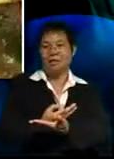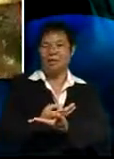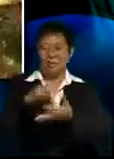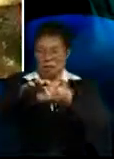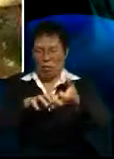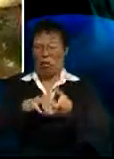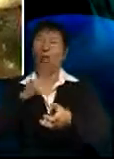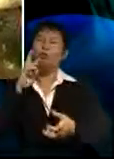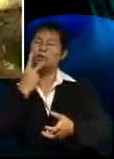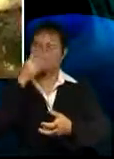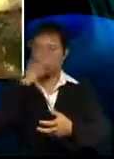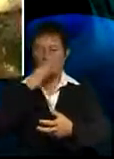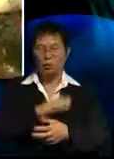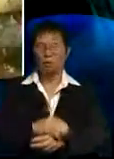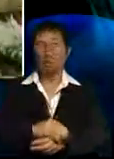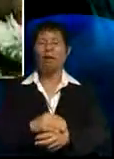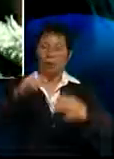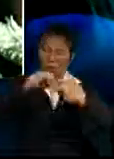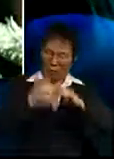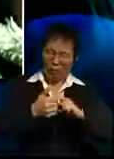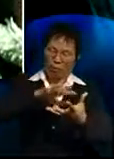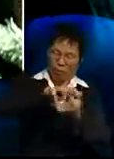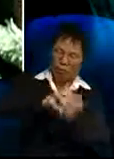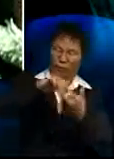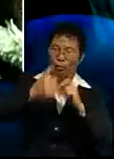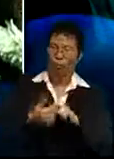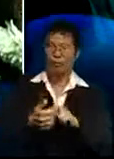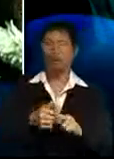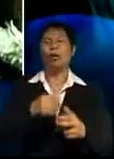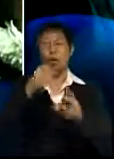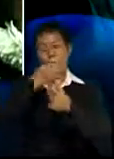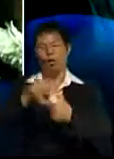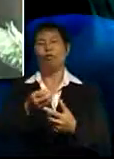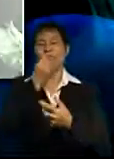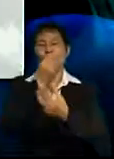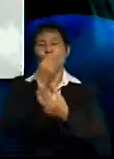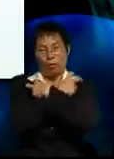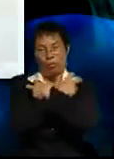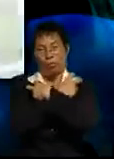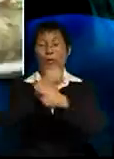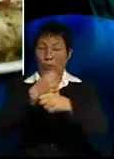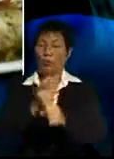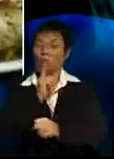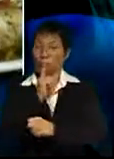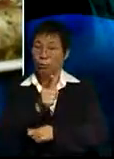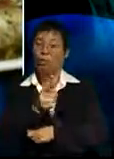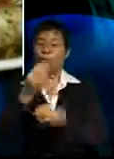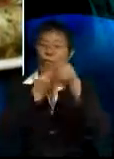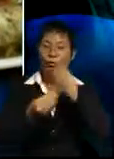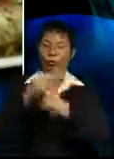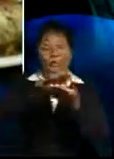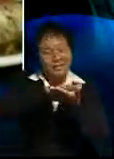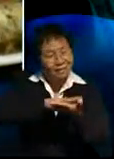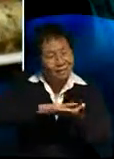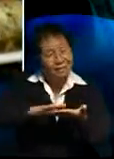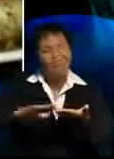fruits and vegetables may cause digestive problems or food poisoning. Making sure that the food is